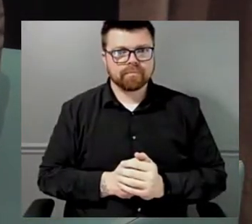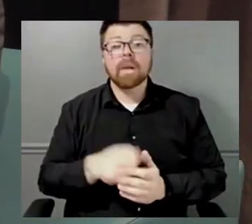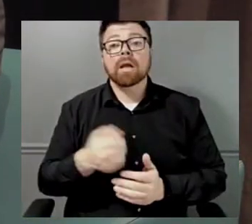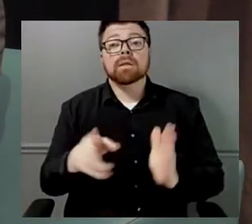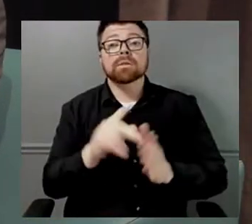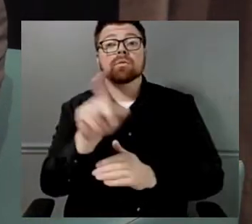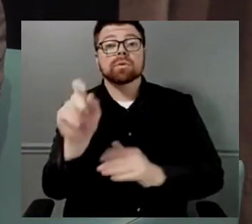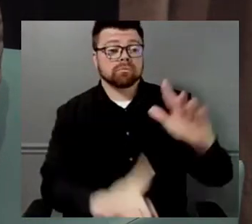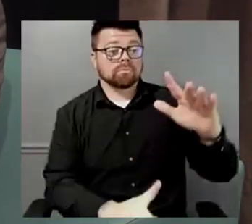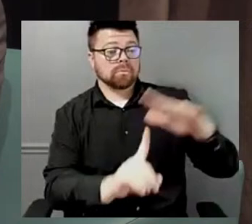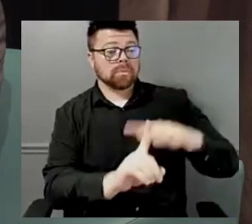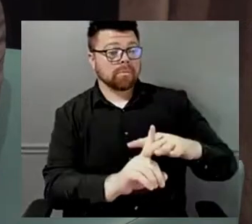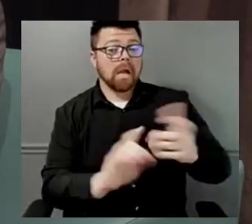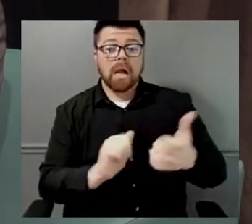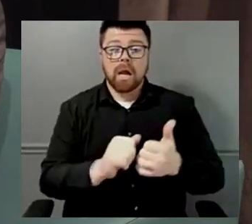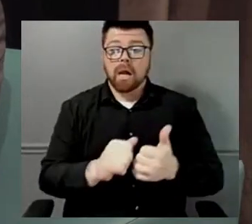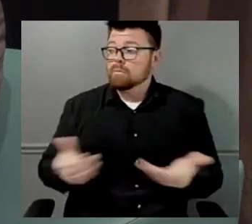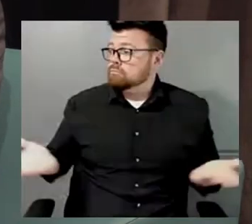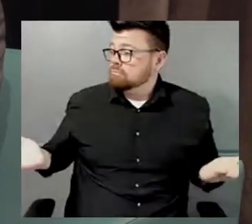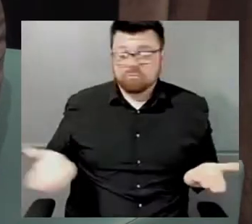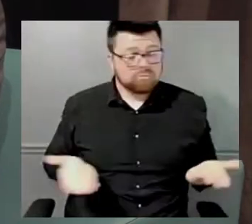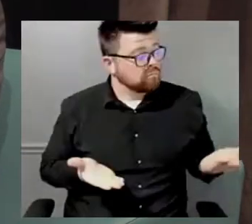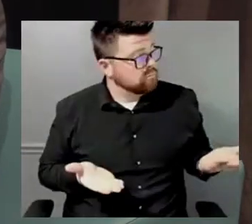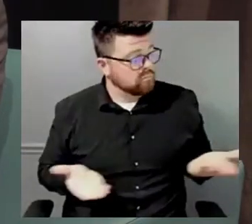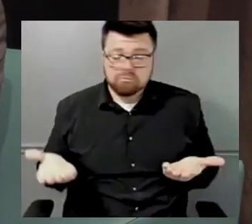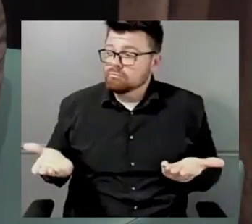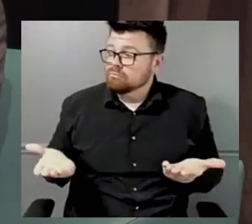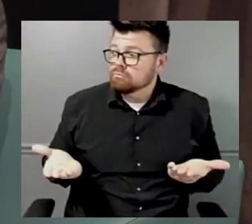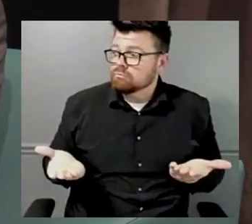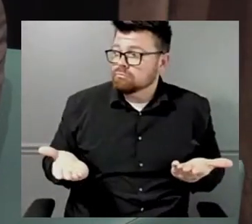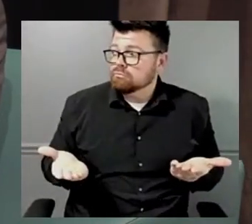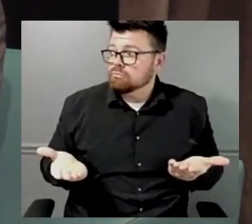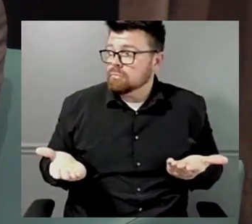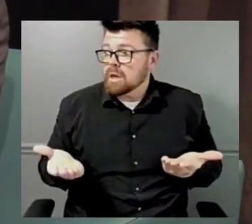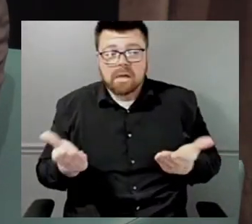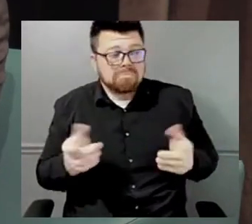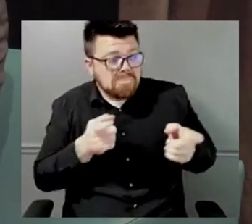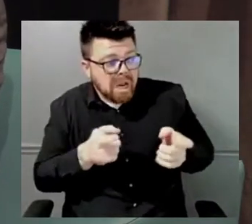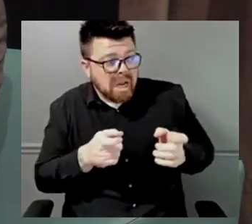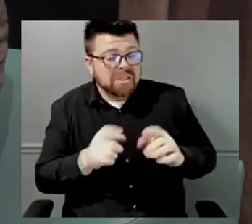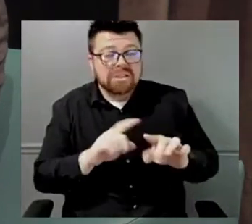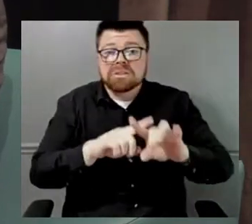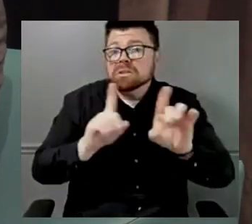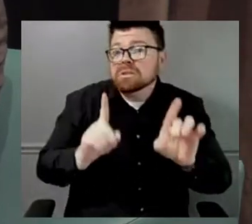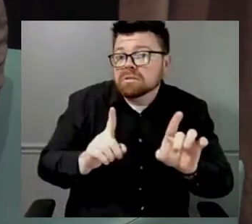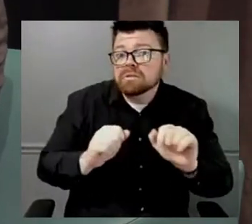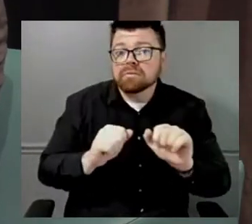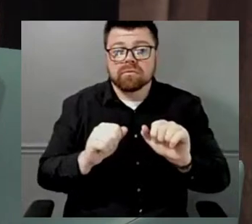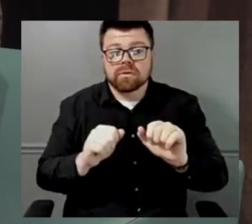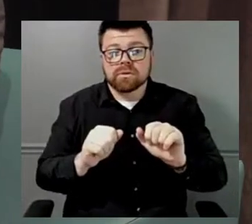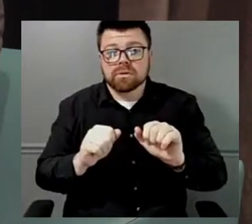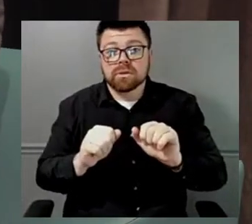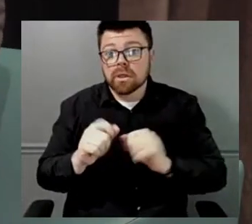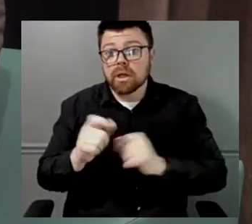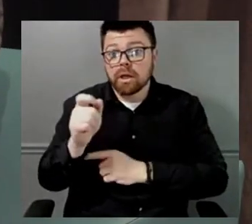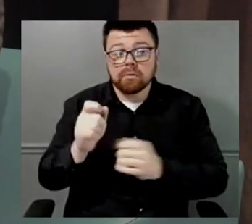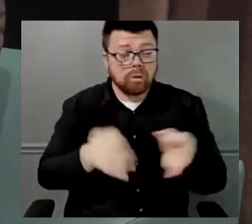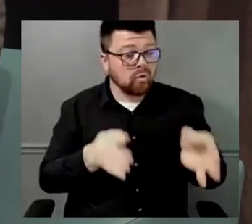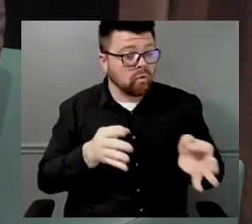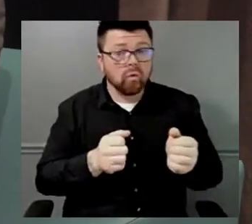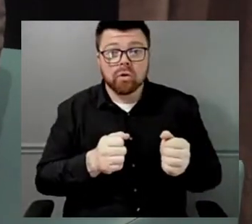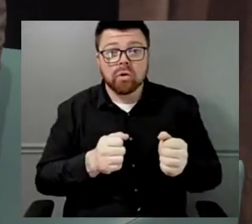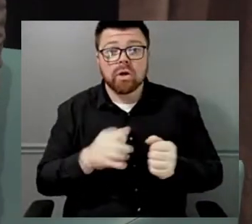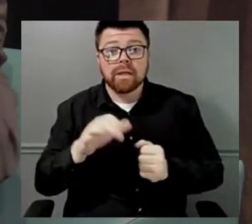of you think about navigating differences on the court. This is a perennial question. We're sitting here a week after a